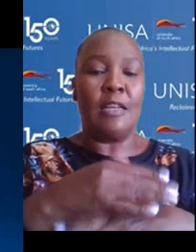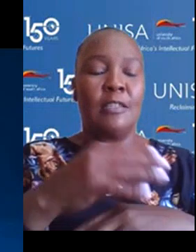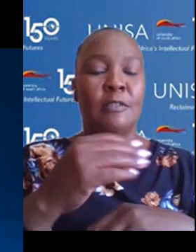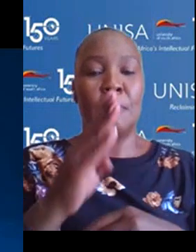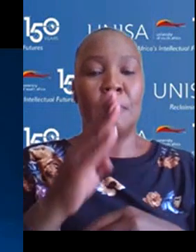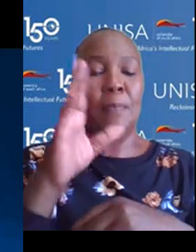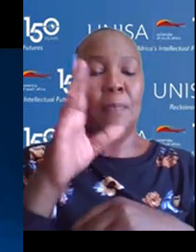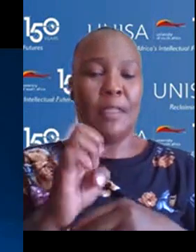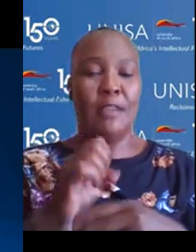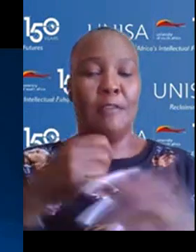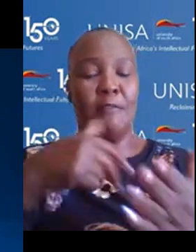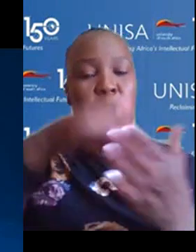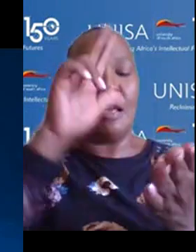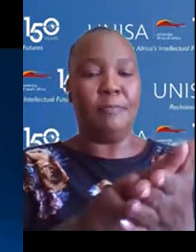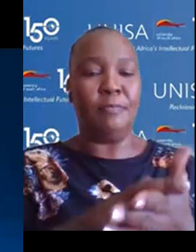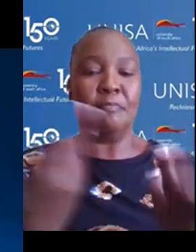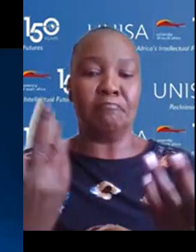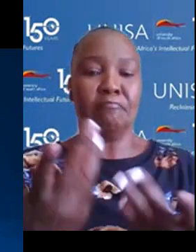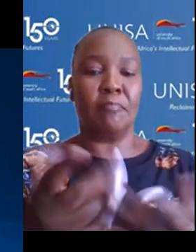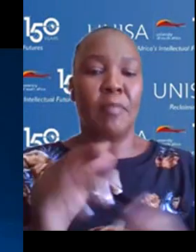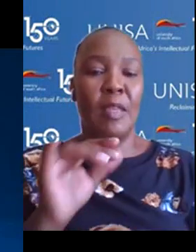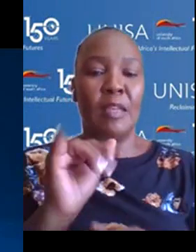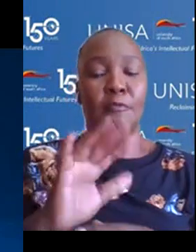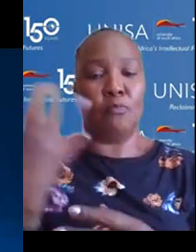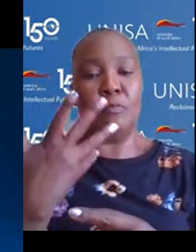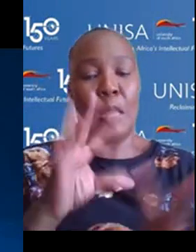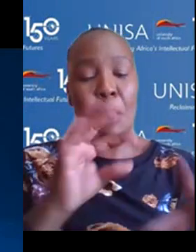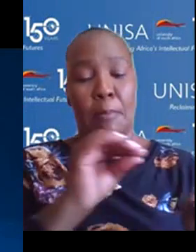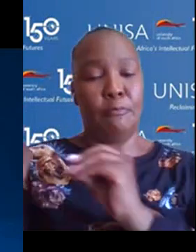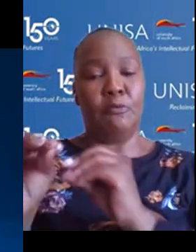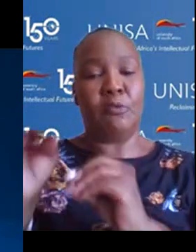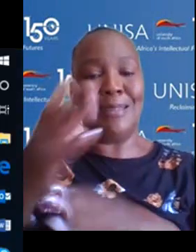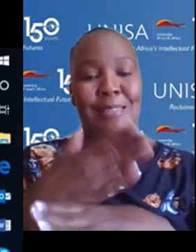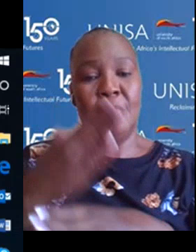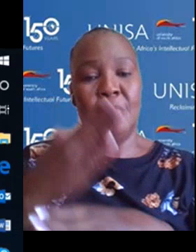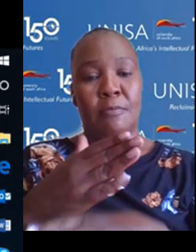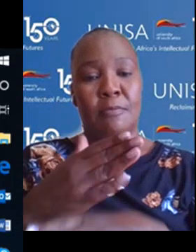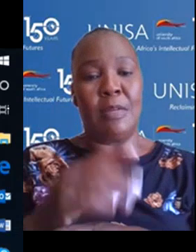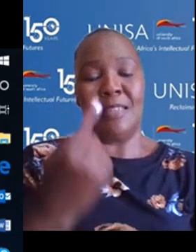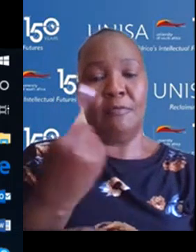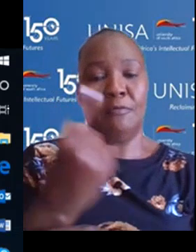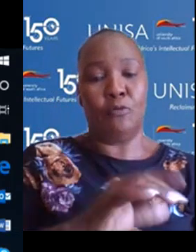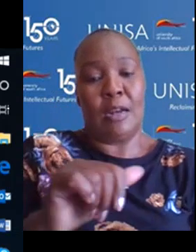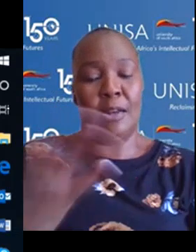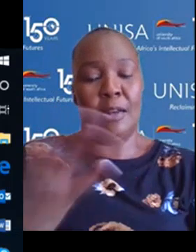to applications. And if you want, you can move the taskbar itself to the right,